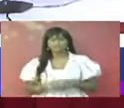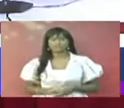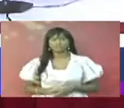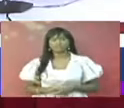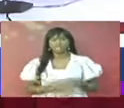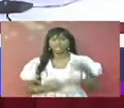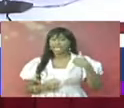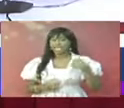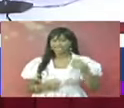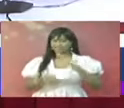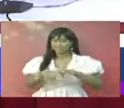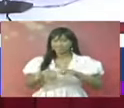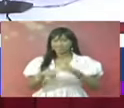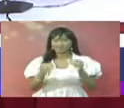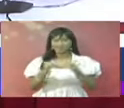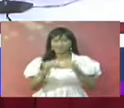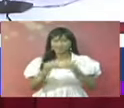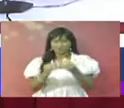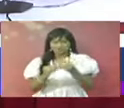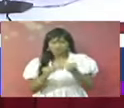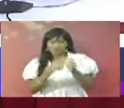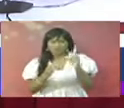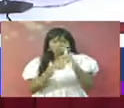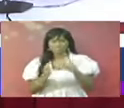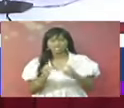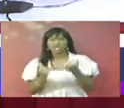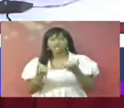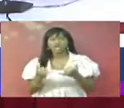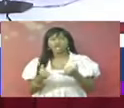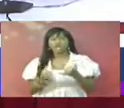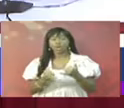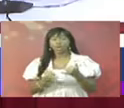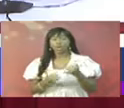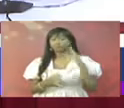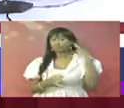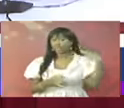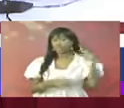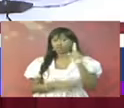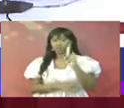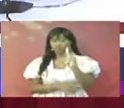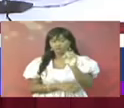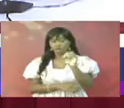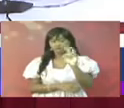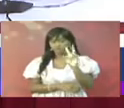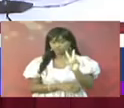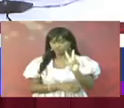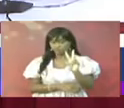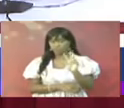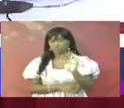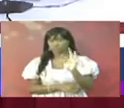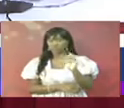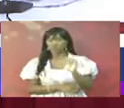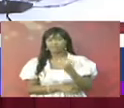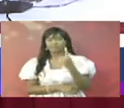few questions. So we go to Power 102. Go back to Power 102 for a single question.